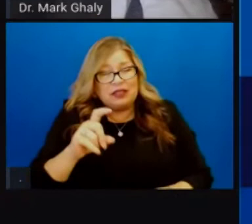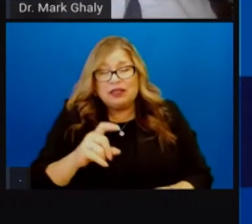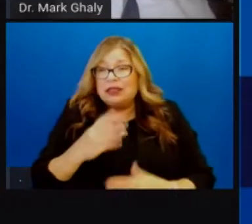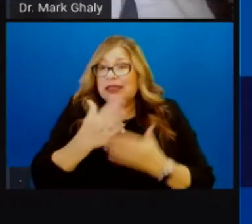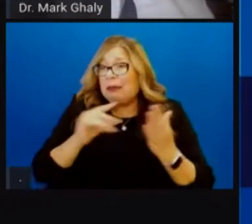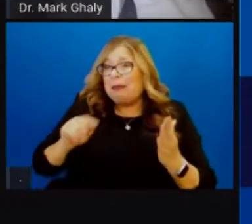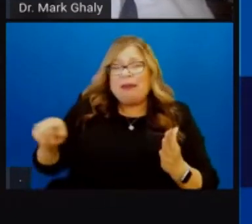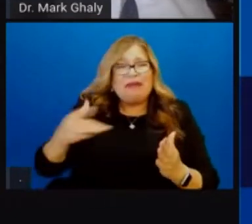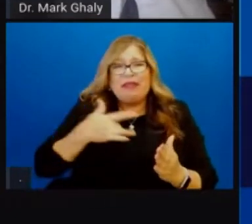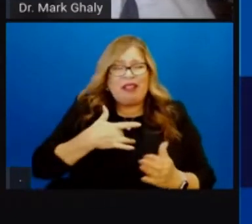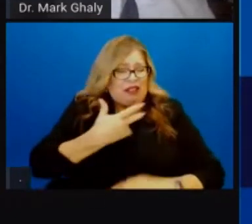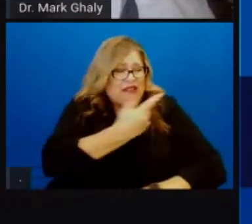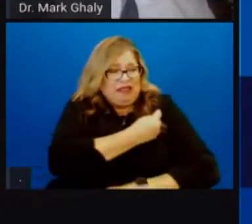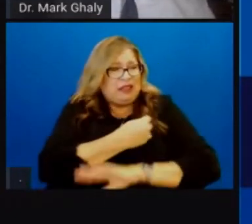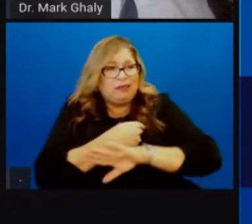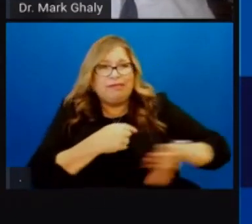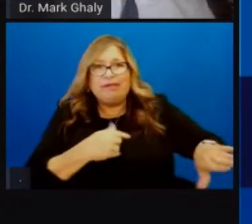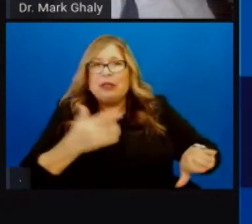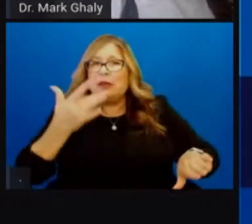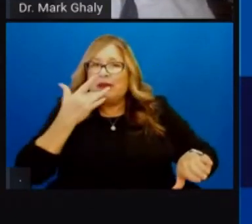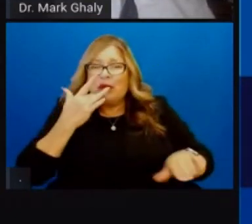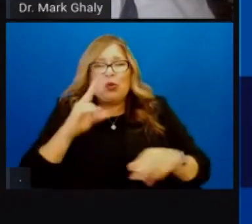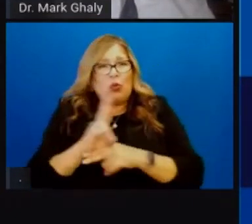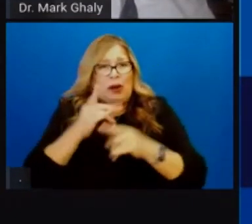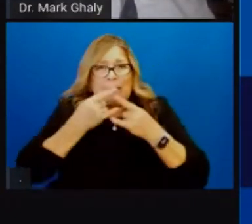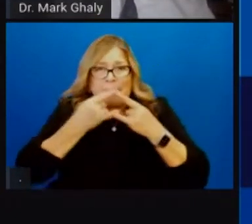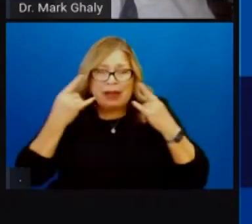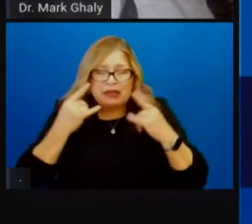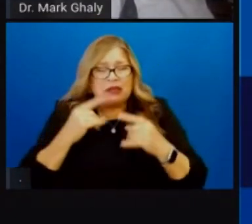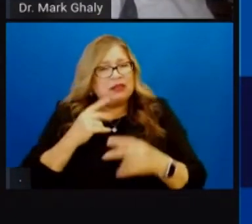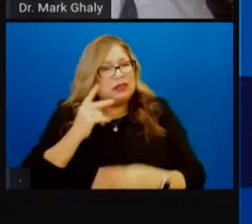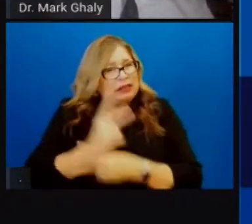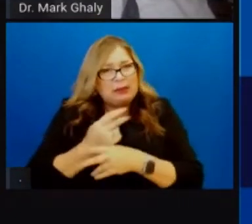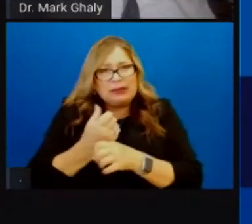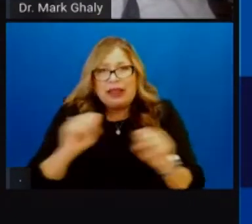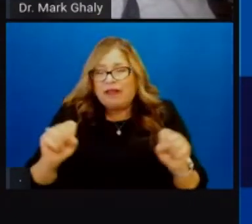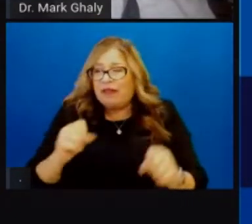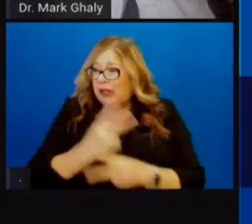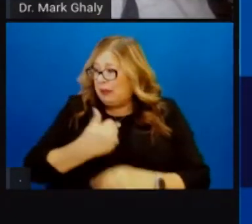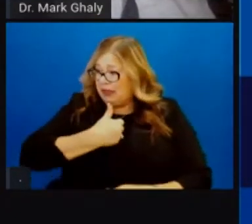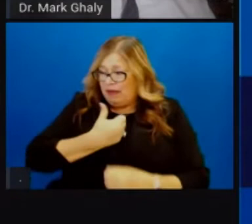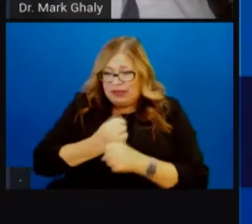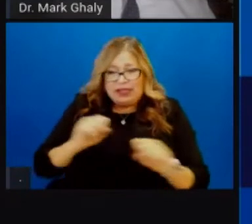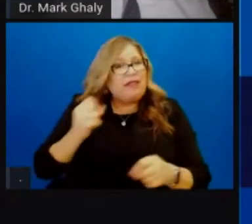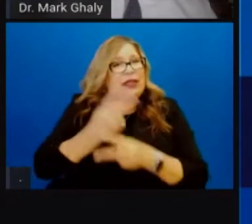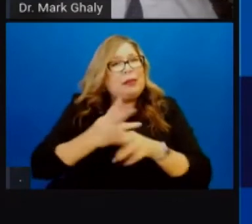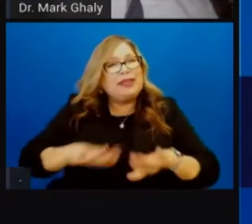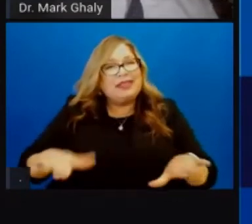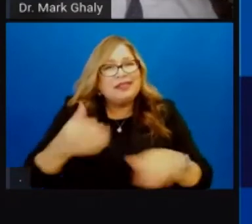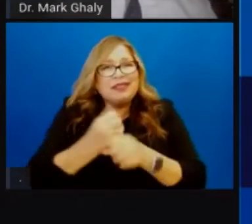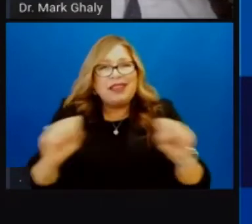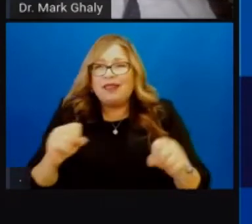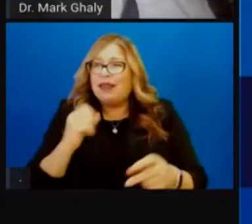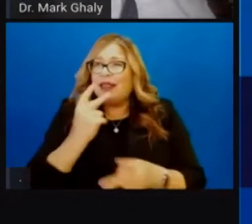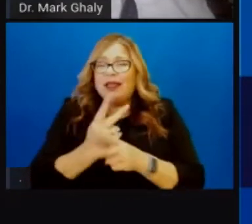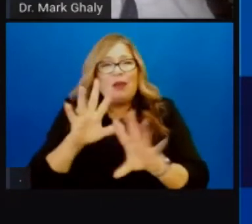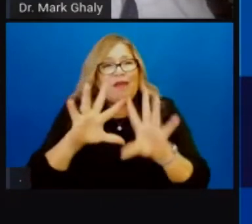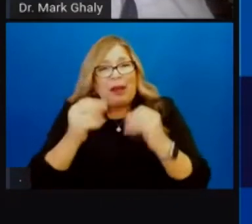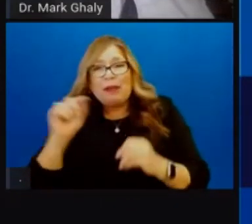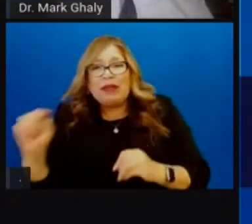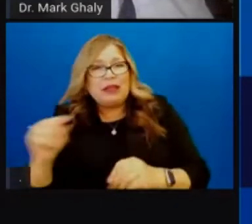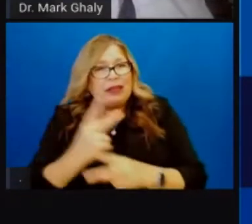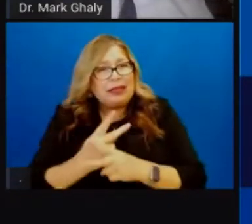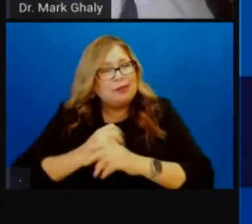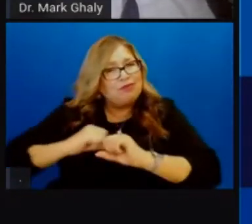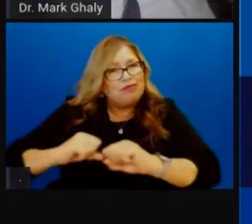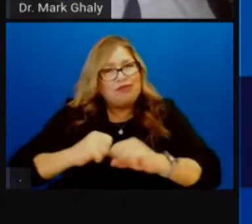masking is a way to stay safe, to keep their kids safe, to keep their families safe, the loved ones in their extended family. And